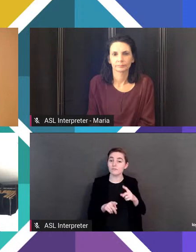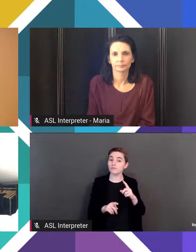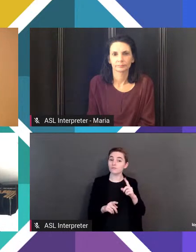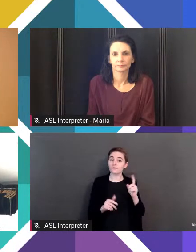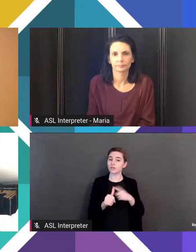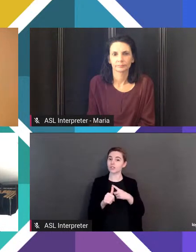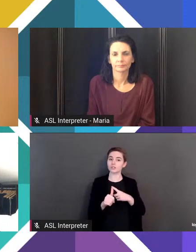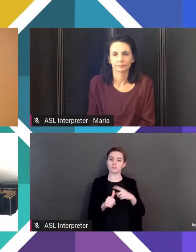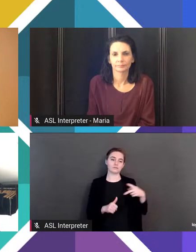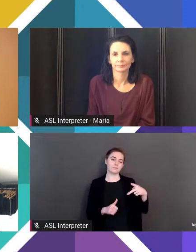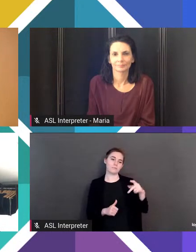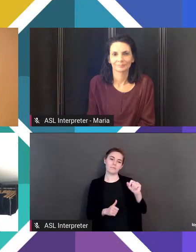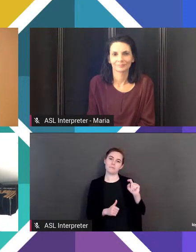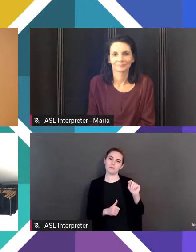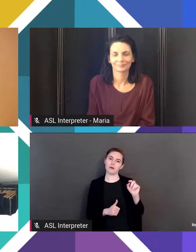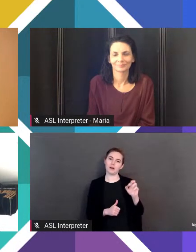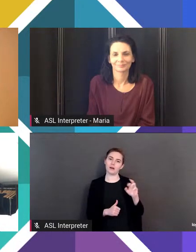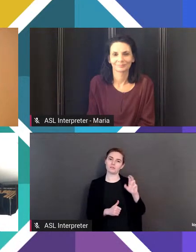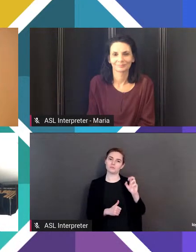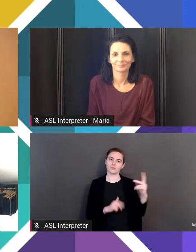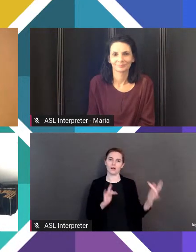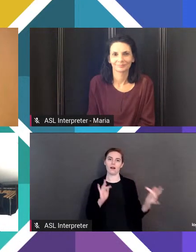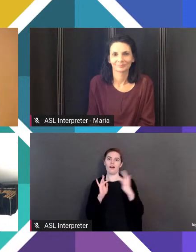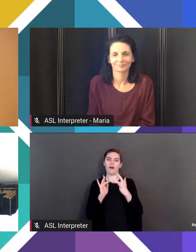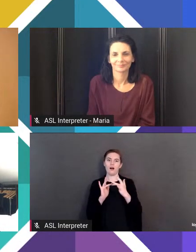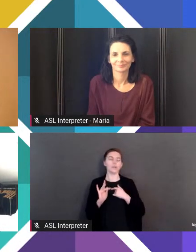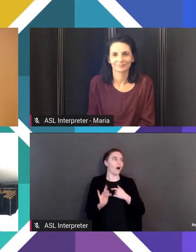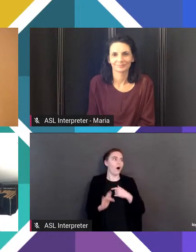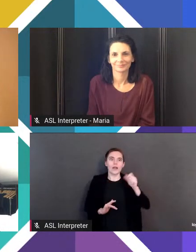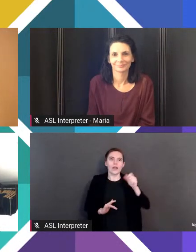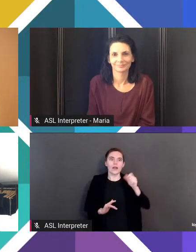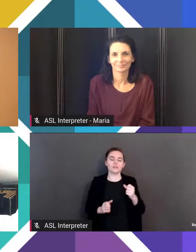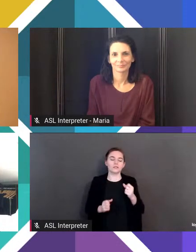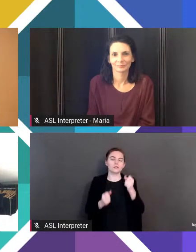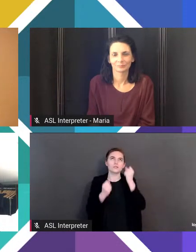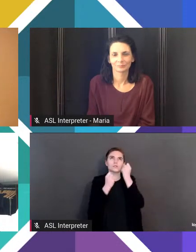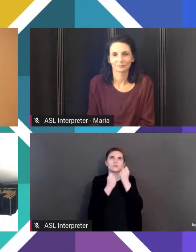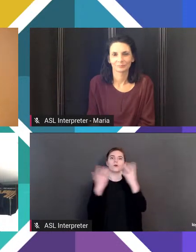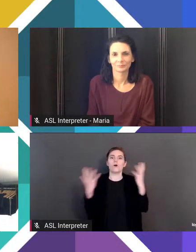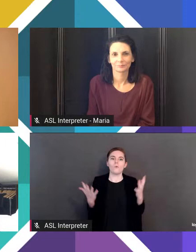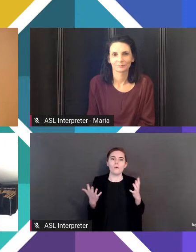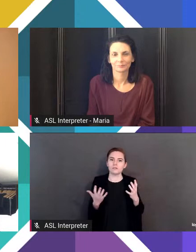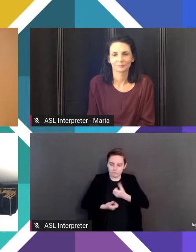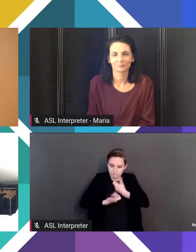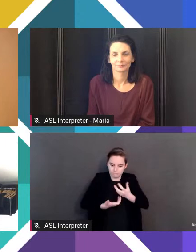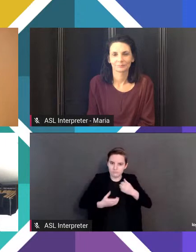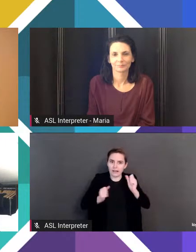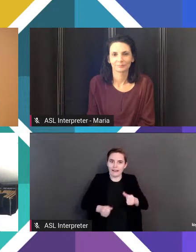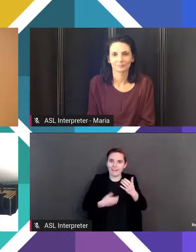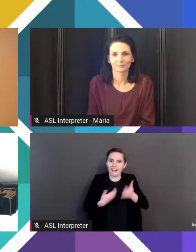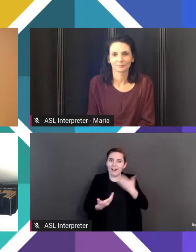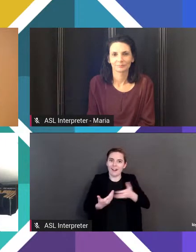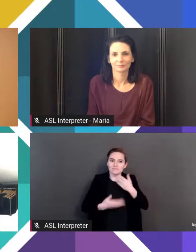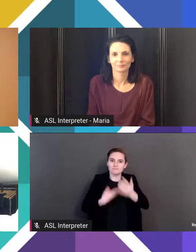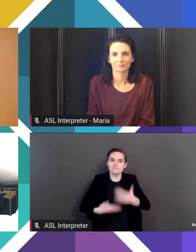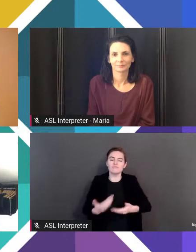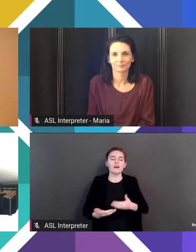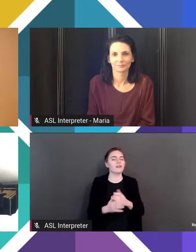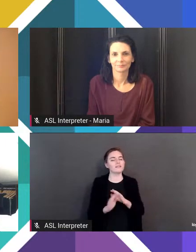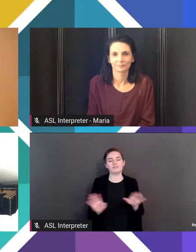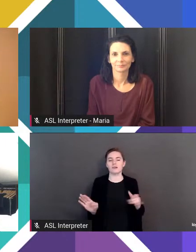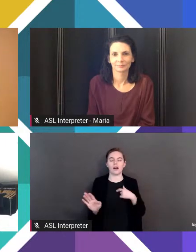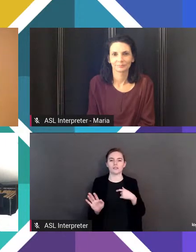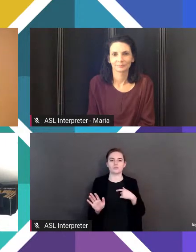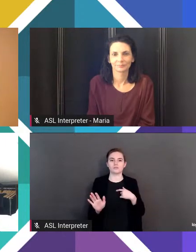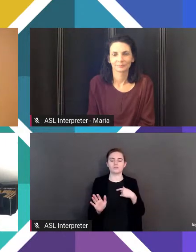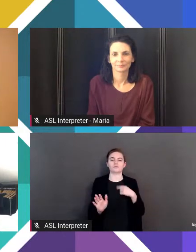like, oh my God, yeah, I have so much to say about this. Like, this is gonna be so easy. But I was literally stopped at, like, the beginning because,